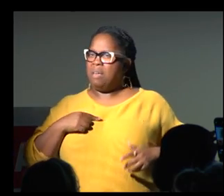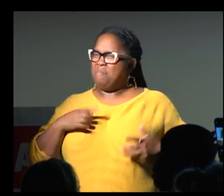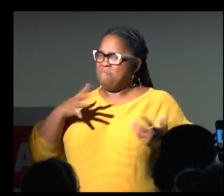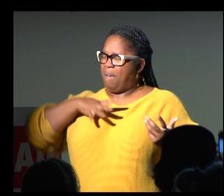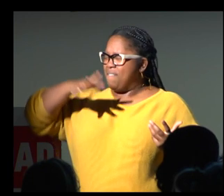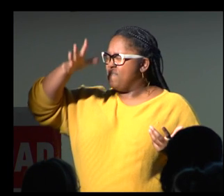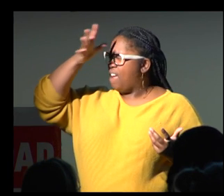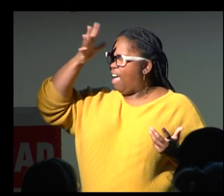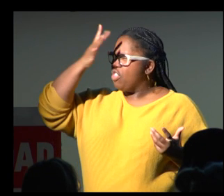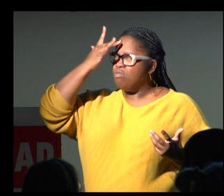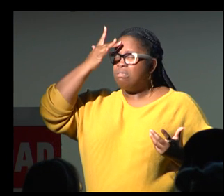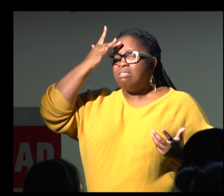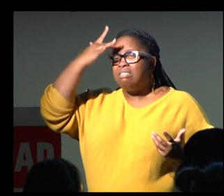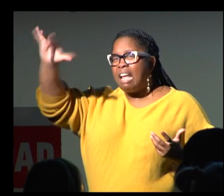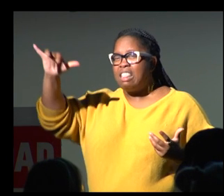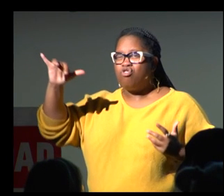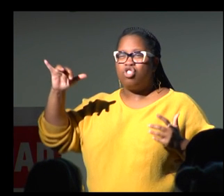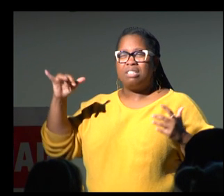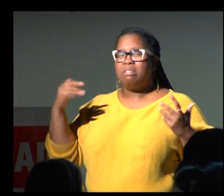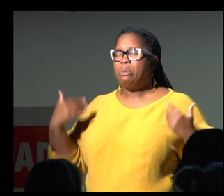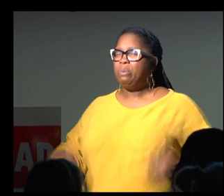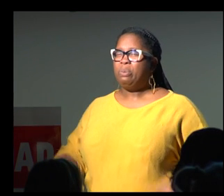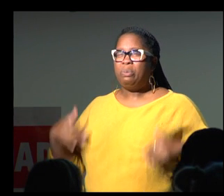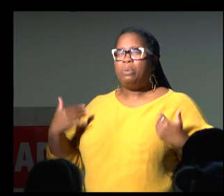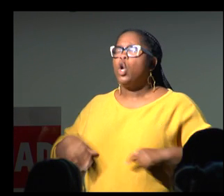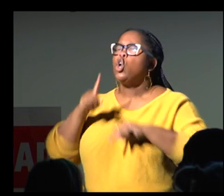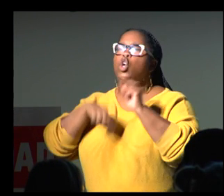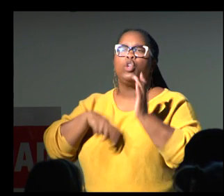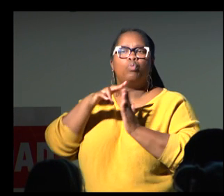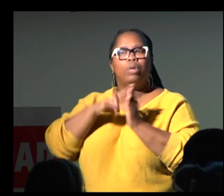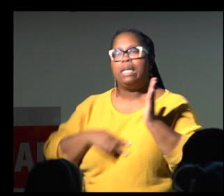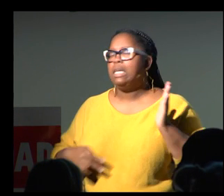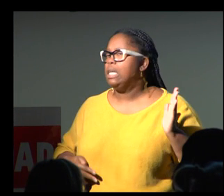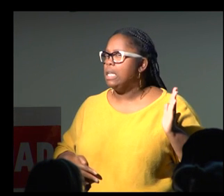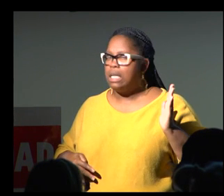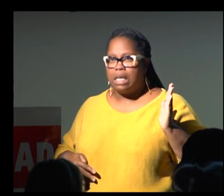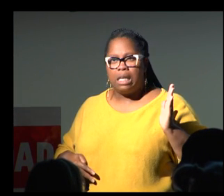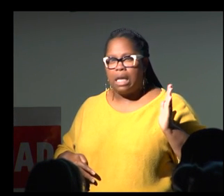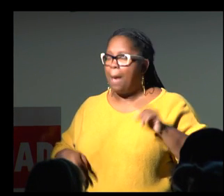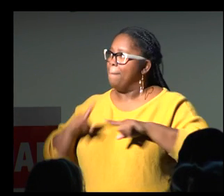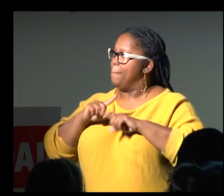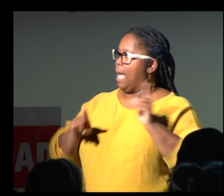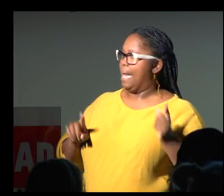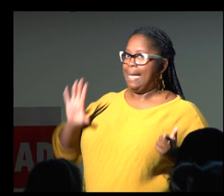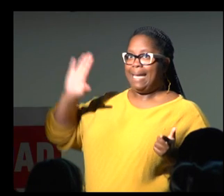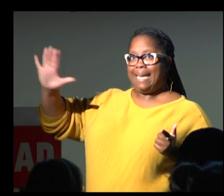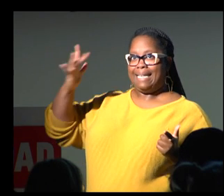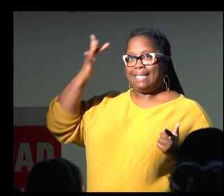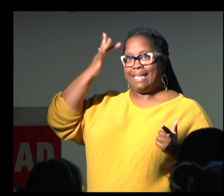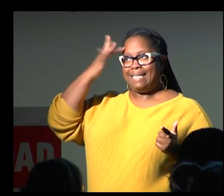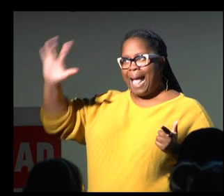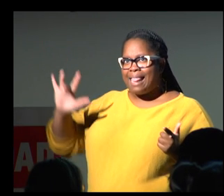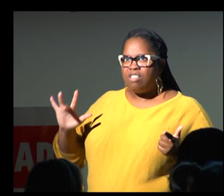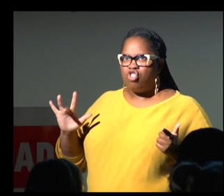the intelligence equivalent to an ape. I mean, he couldn't read. Wow. But of course, his intelligence in the body